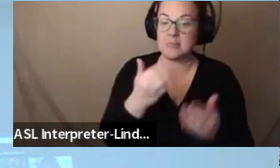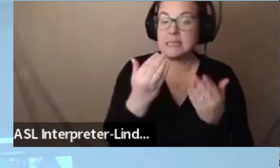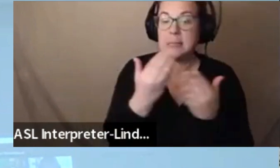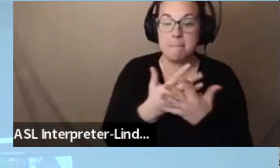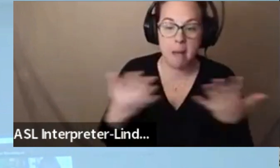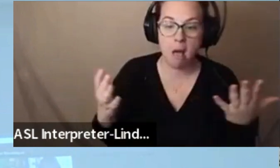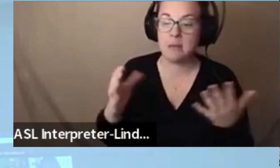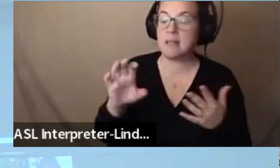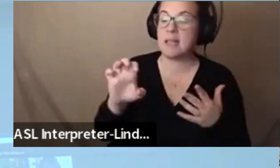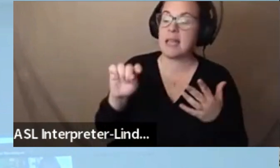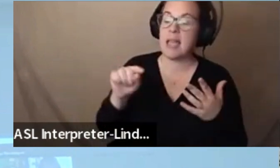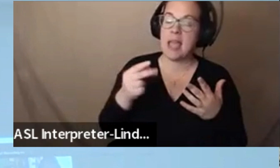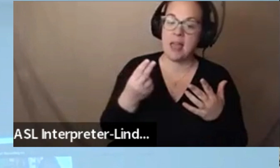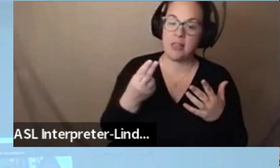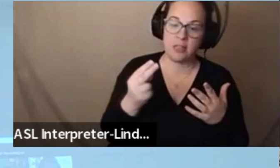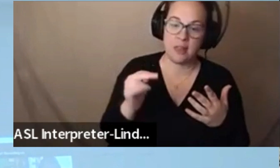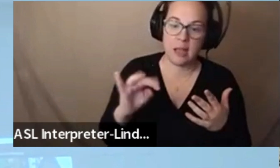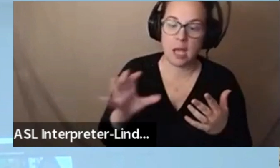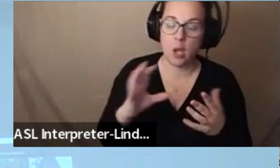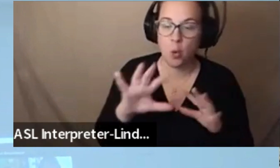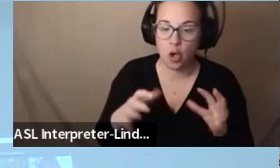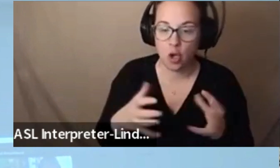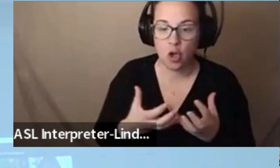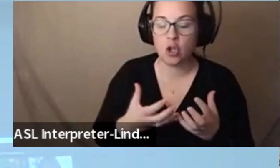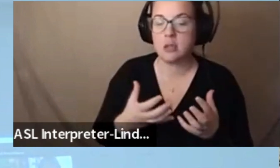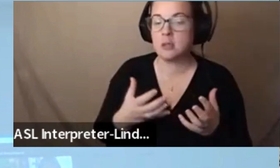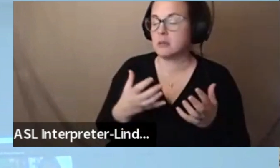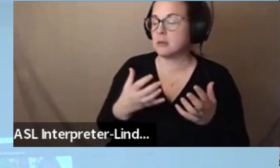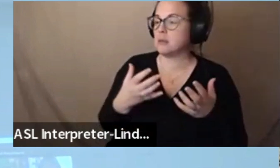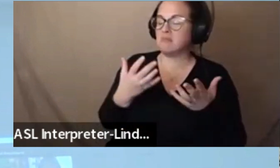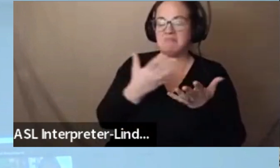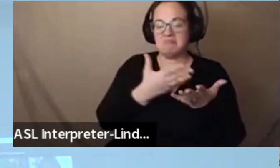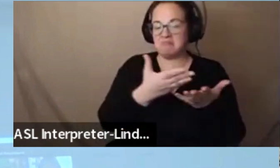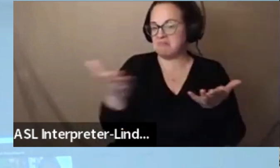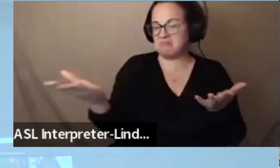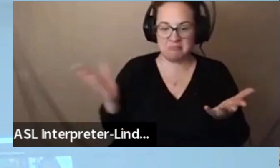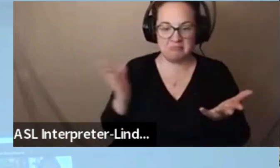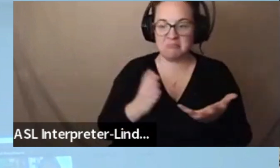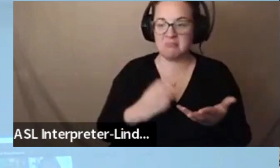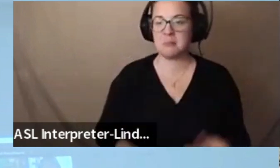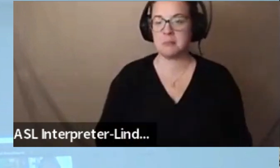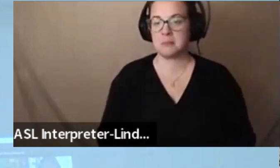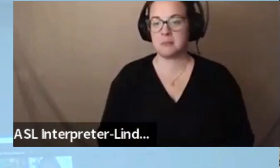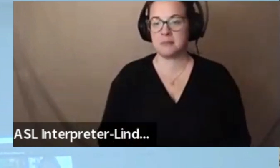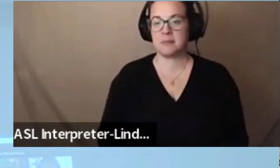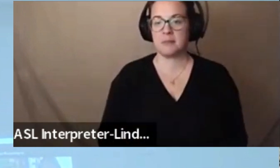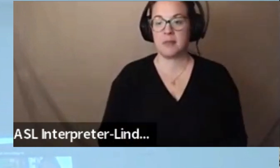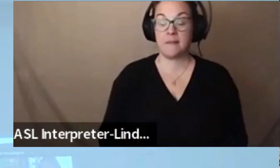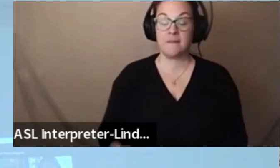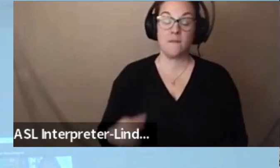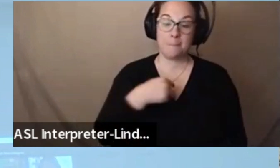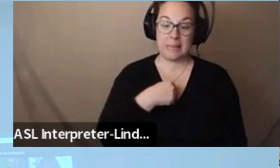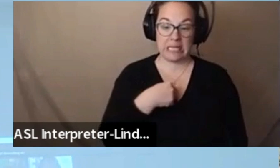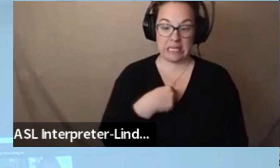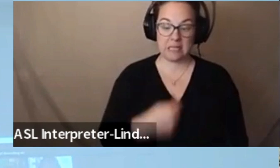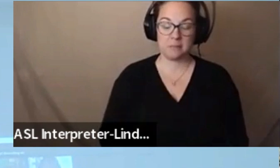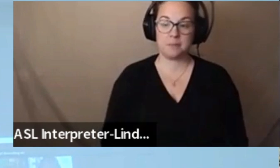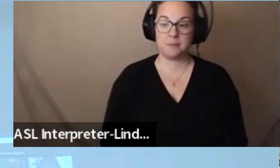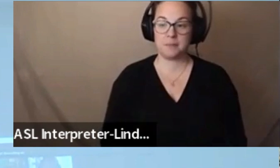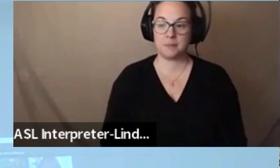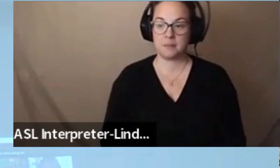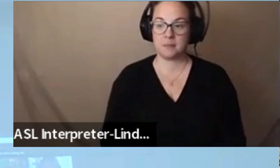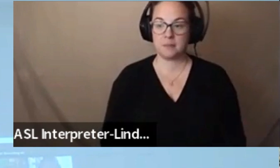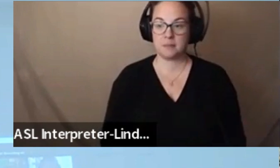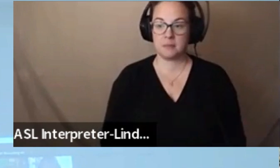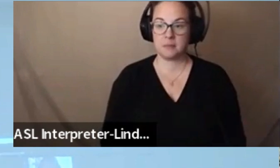or multi-ethnic world, I think, is the way they decided to go with that. But